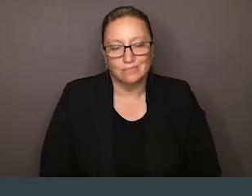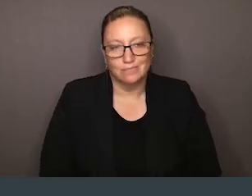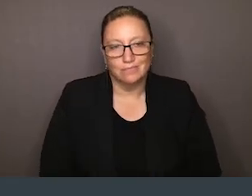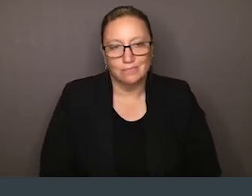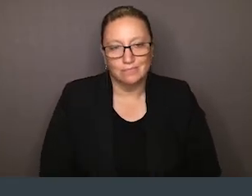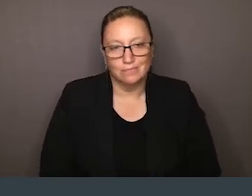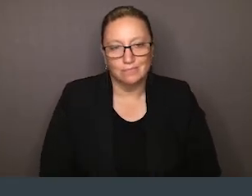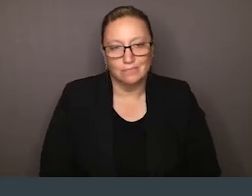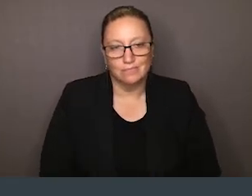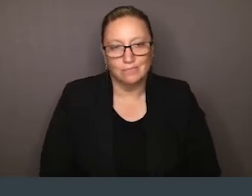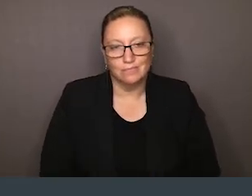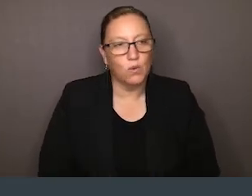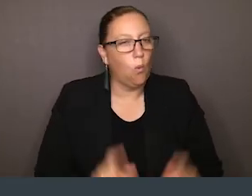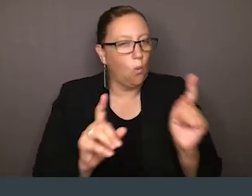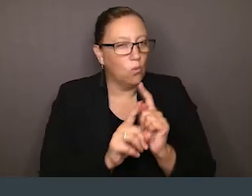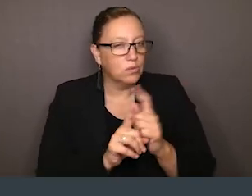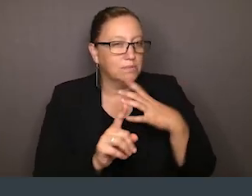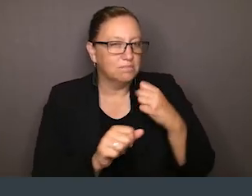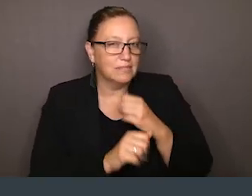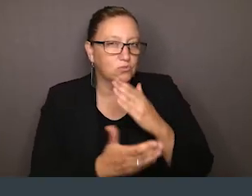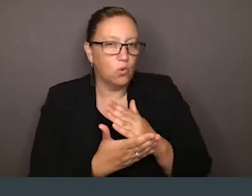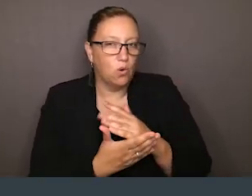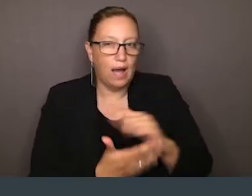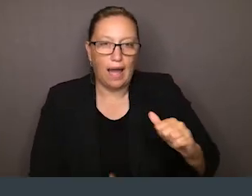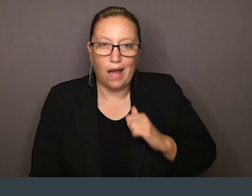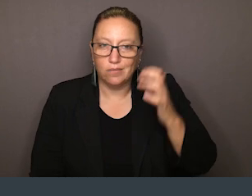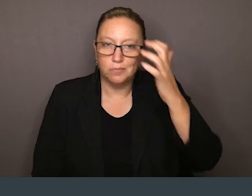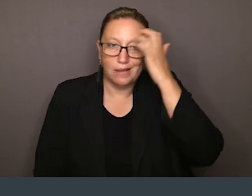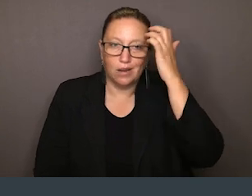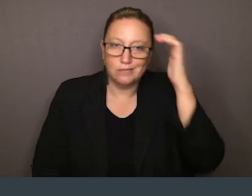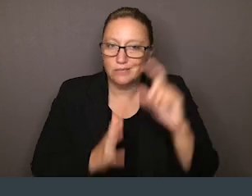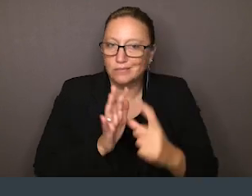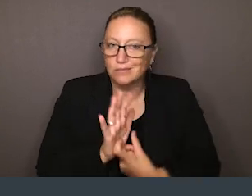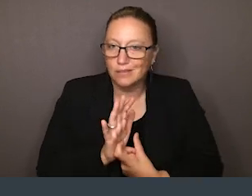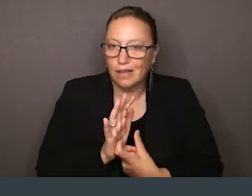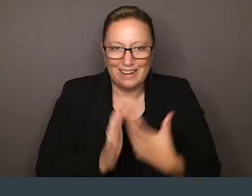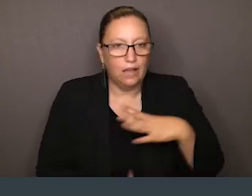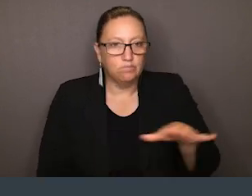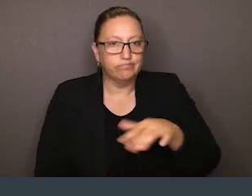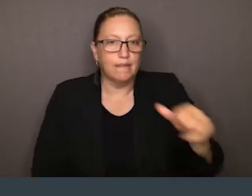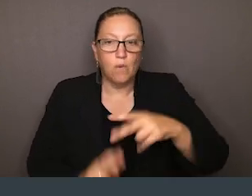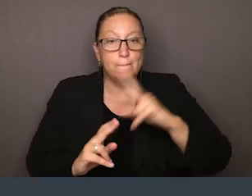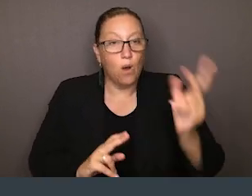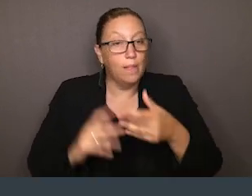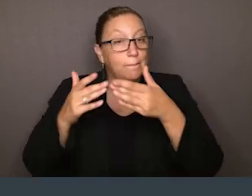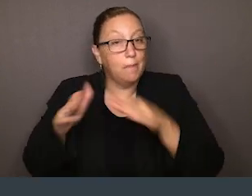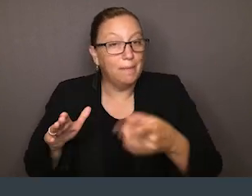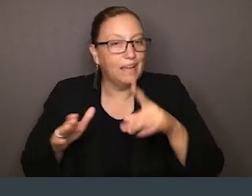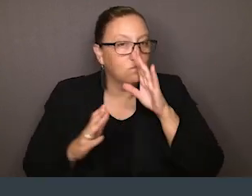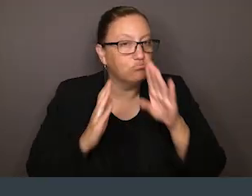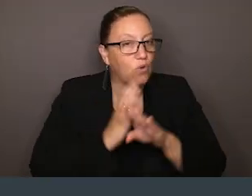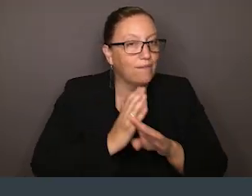Another important aspect, I think, is making sure that we have adequate specialist capacity in both public and private mental